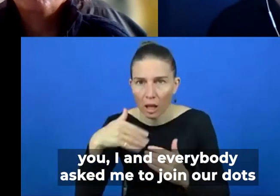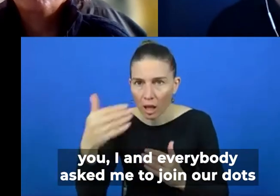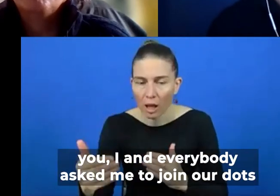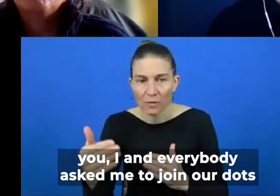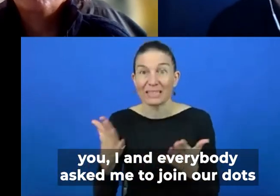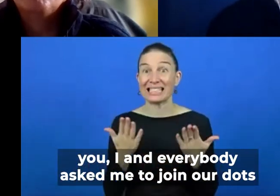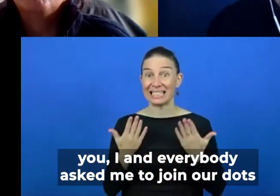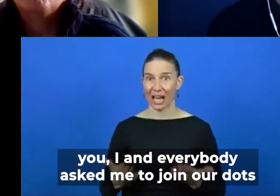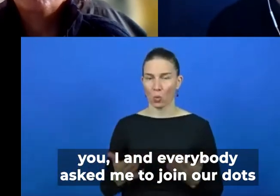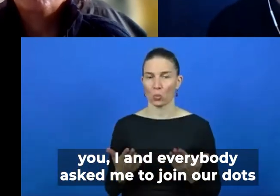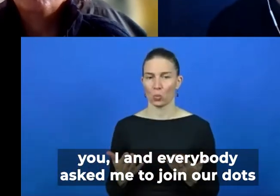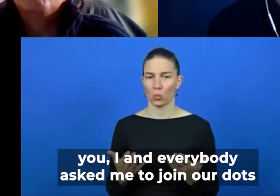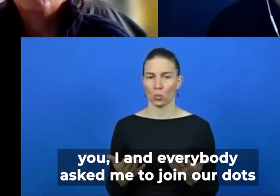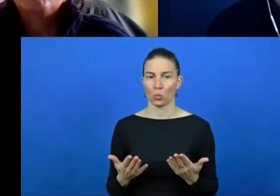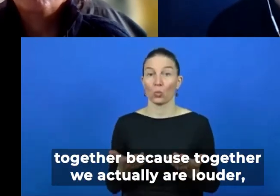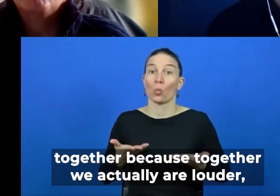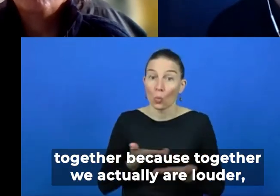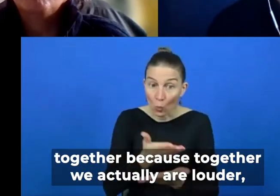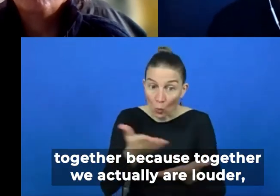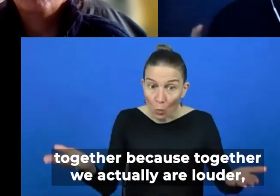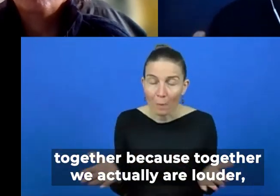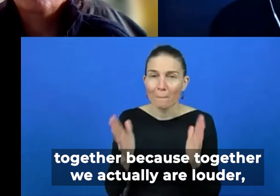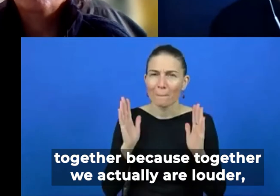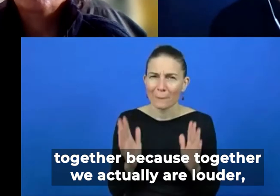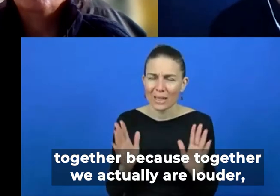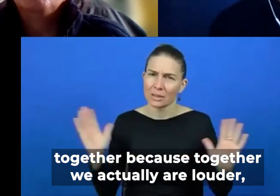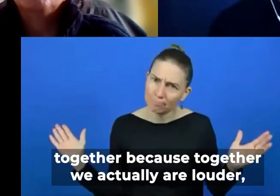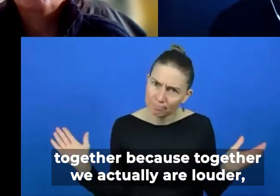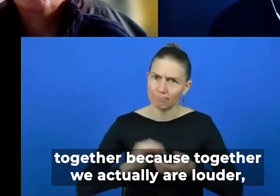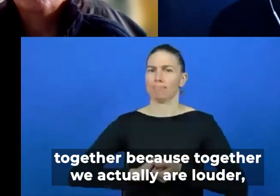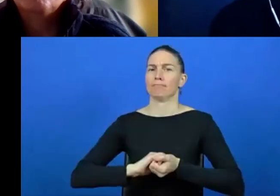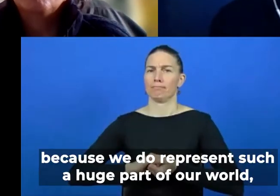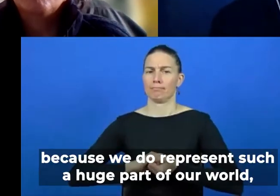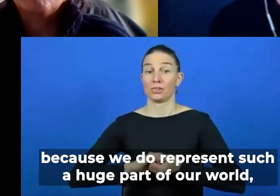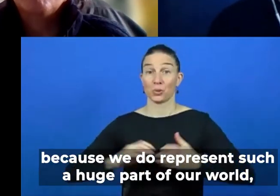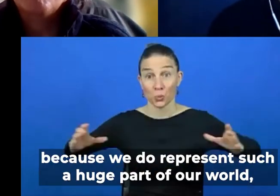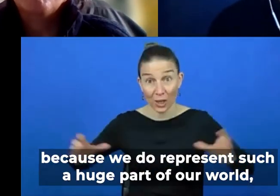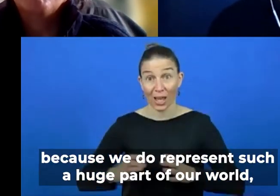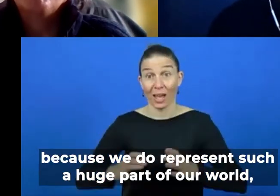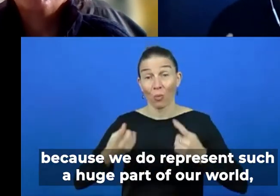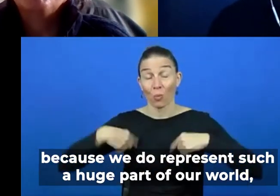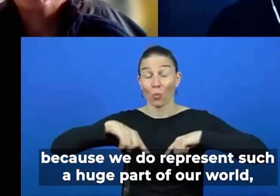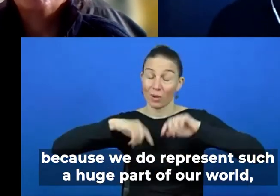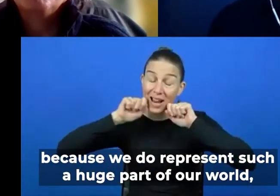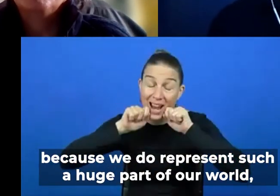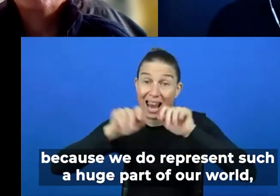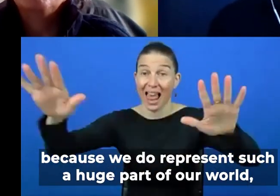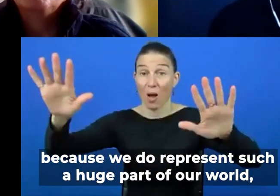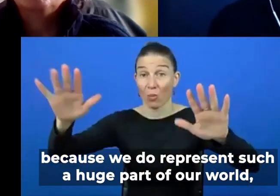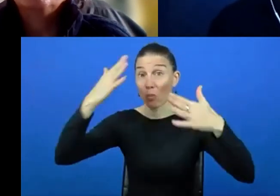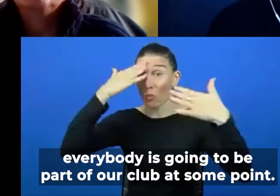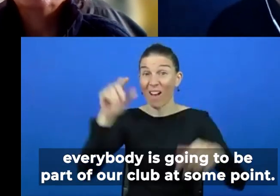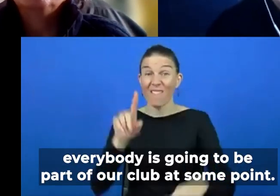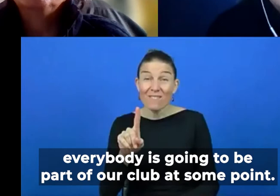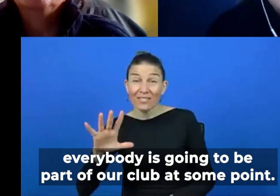is you, I, and everybody else need to join our dots together, because together we actually are louder, because we do represent such a huge part of our